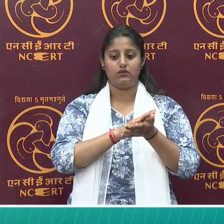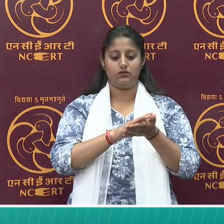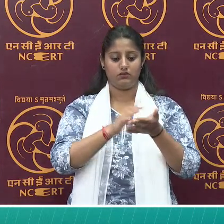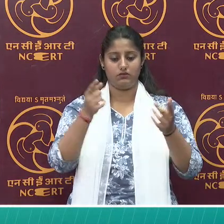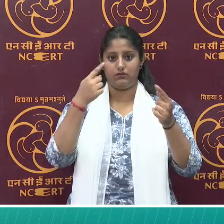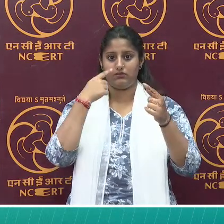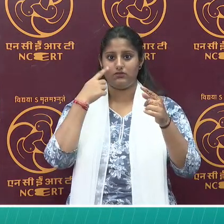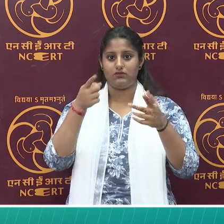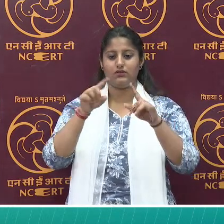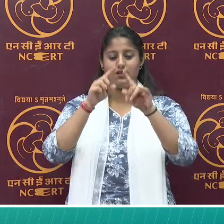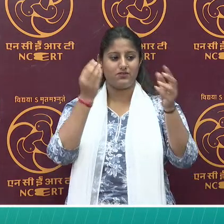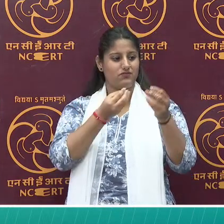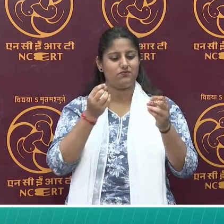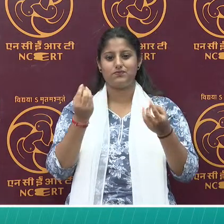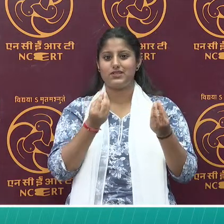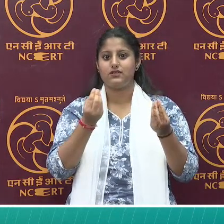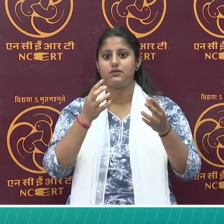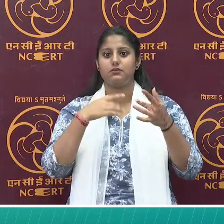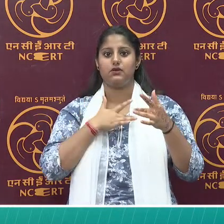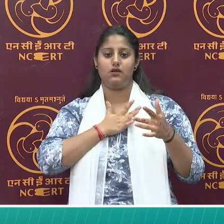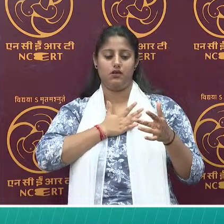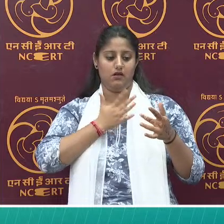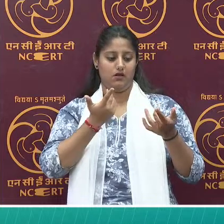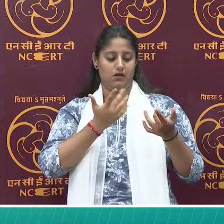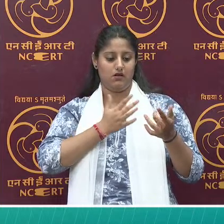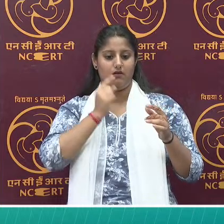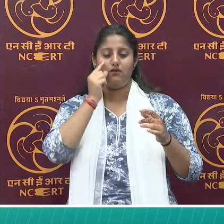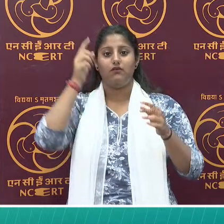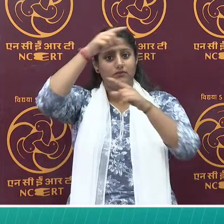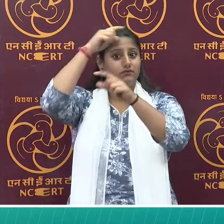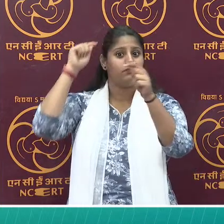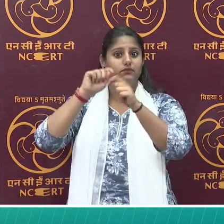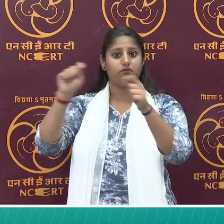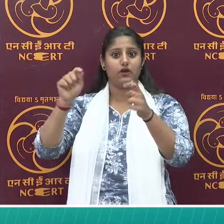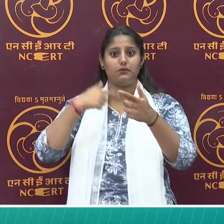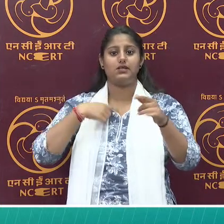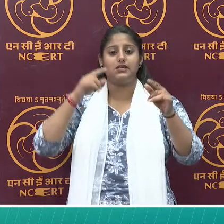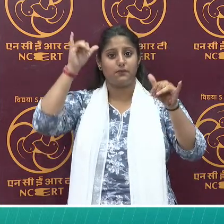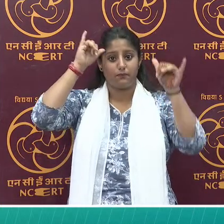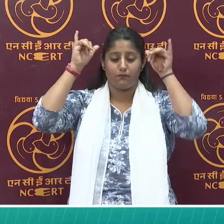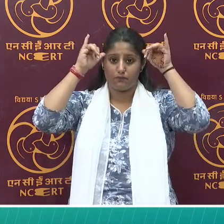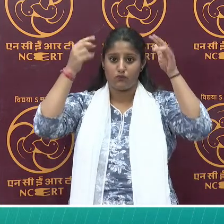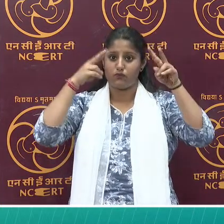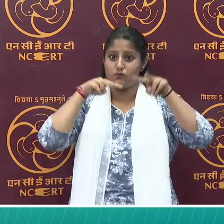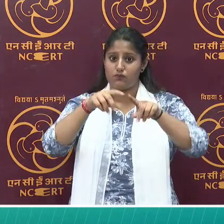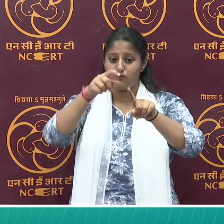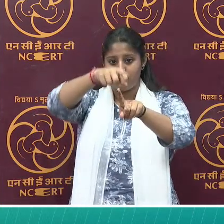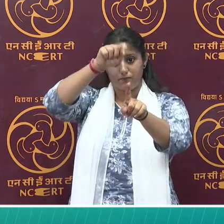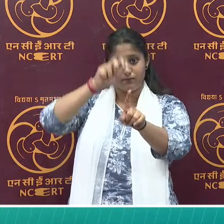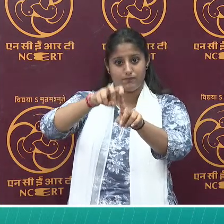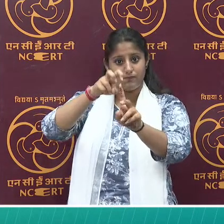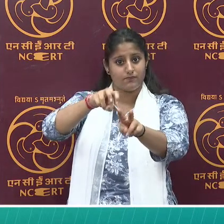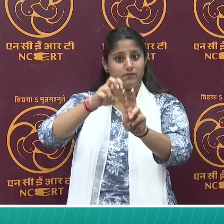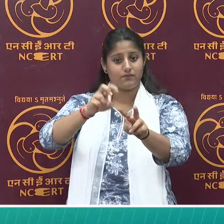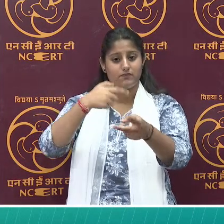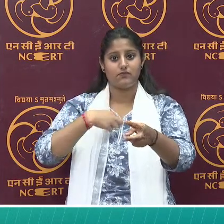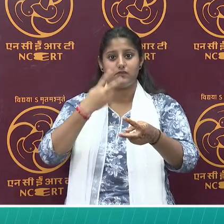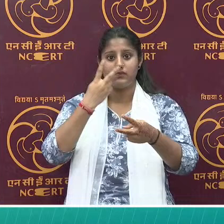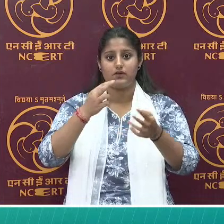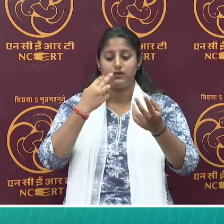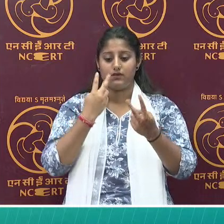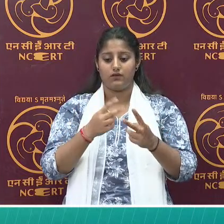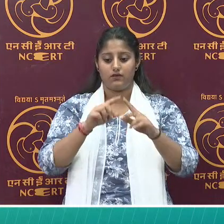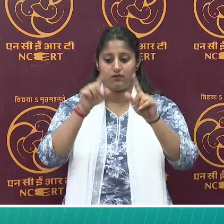by farmers earlier with the help of these bulls. Yes. Further,